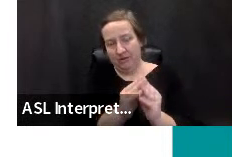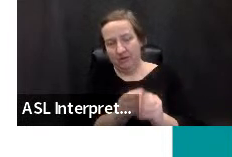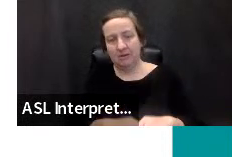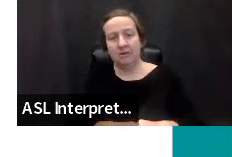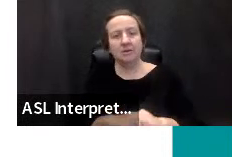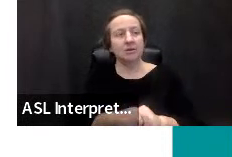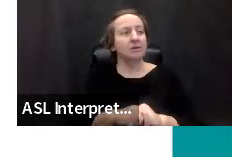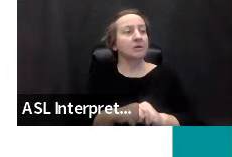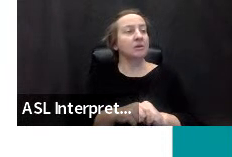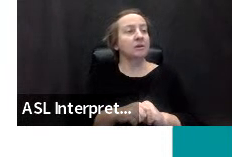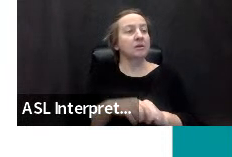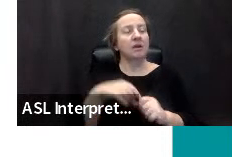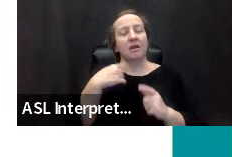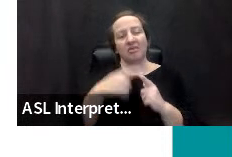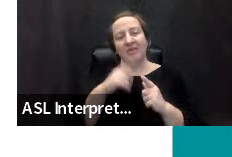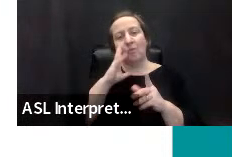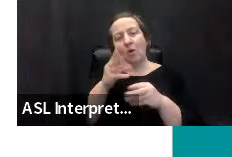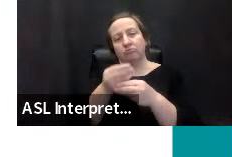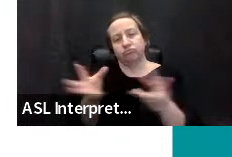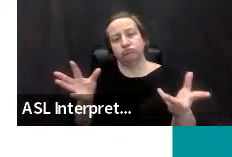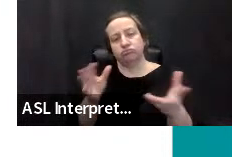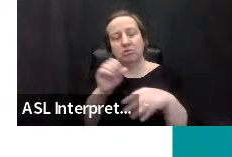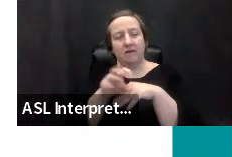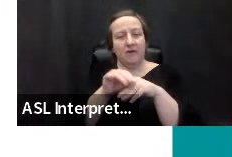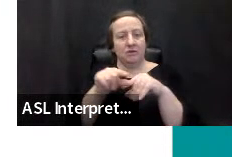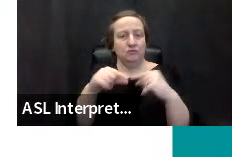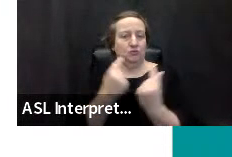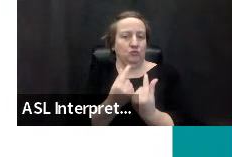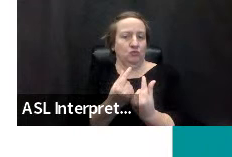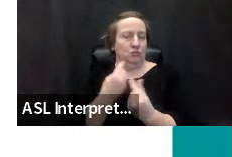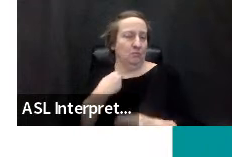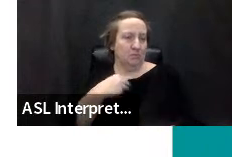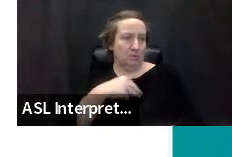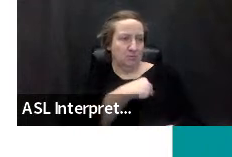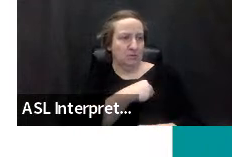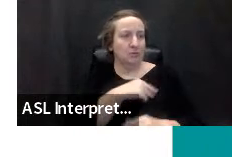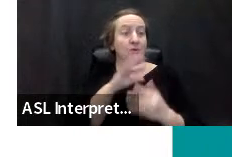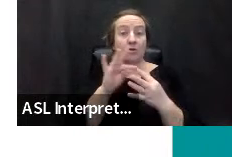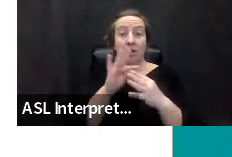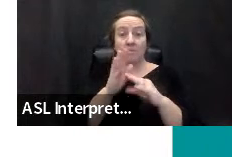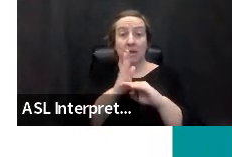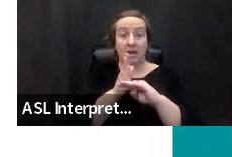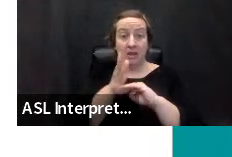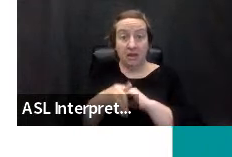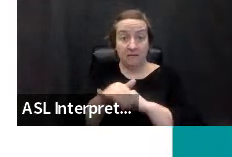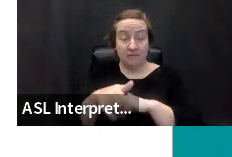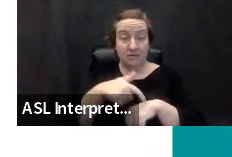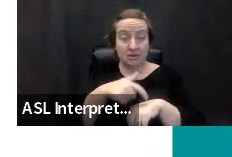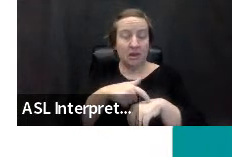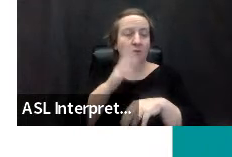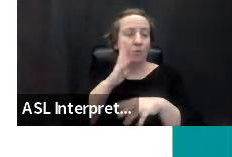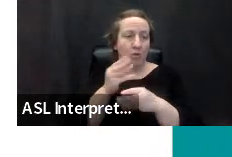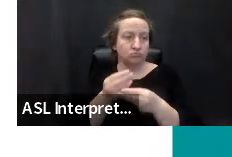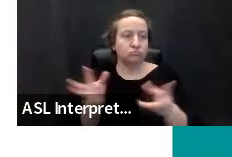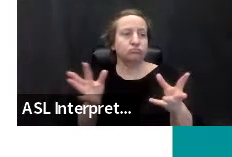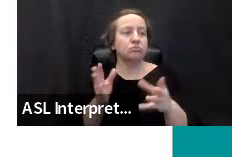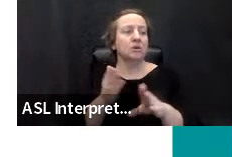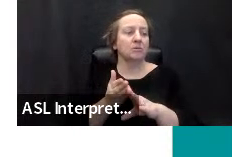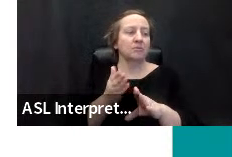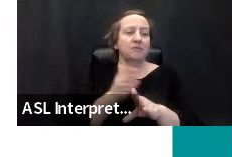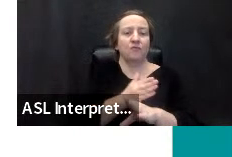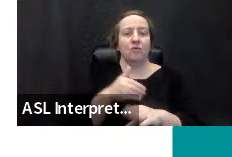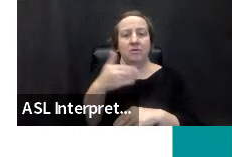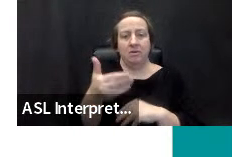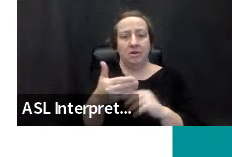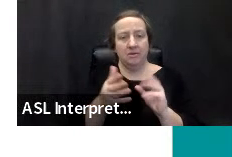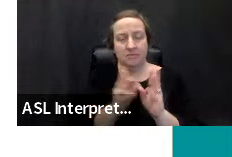order to be distributed to advisory group members. Comments received after that point will be distributed to members in advance of their next